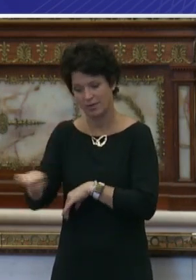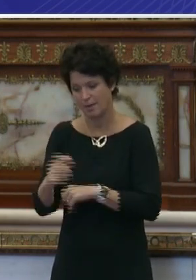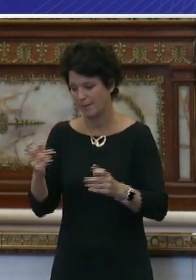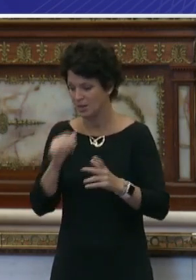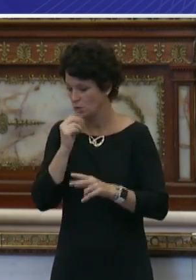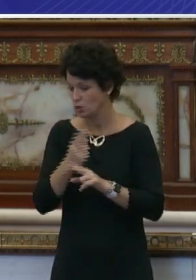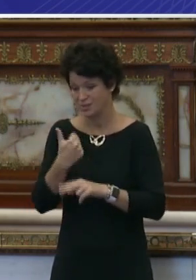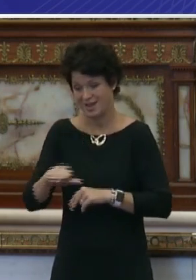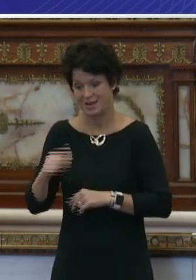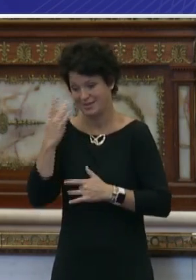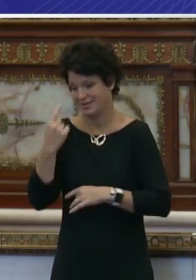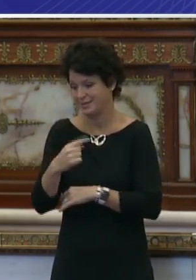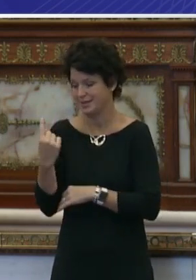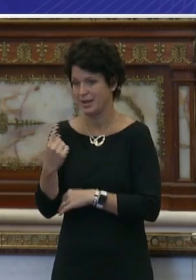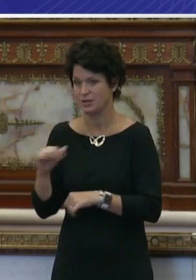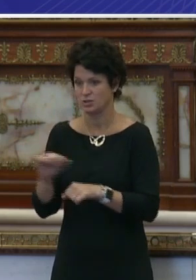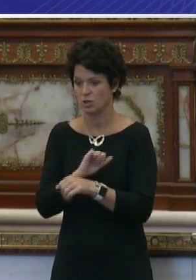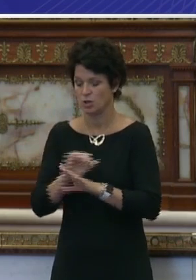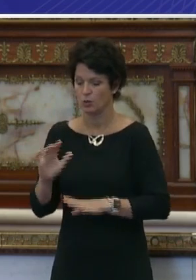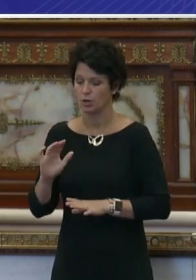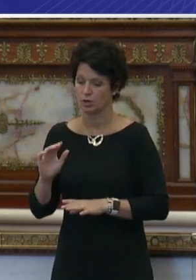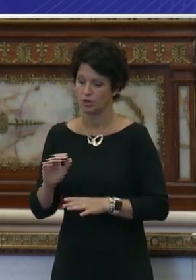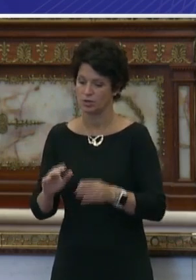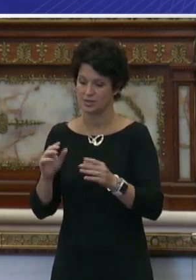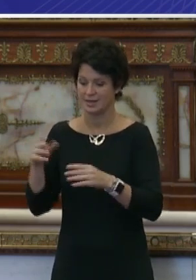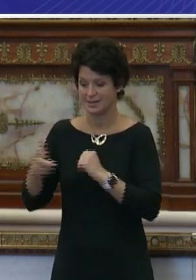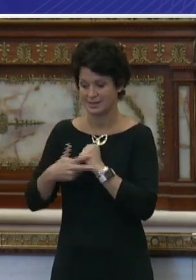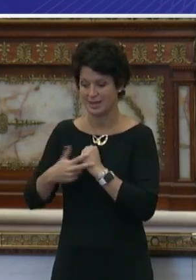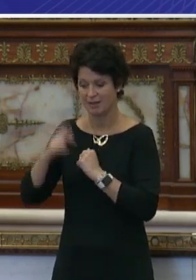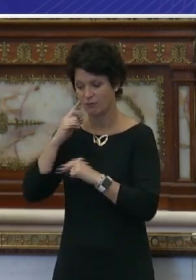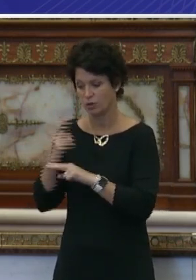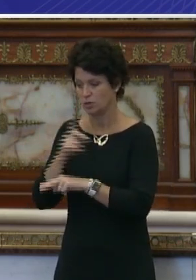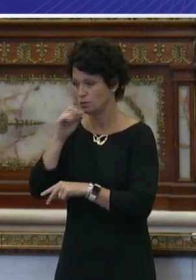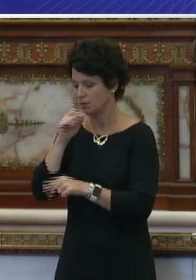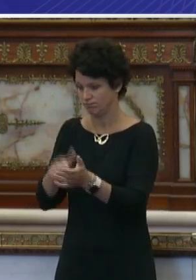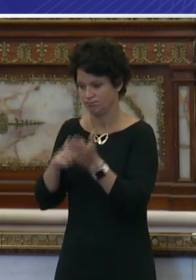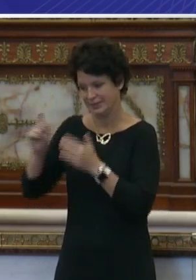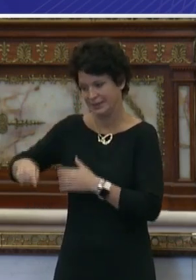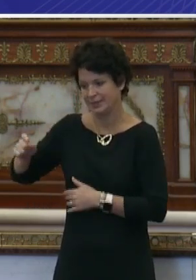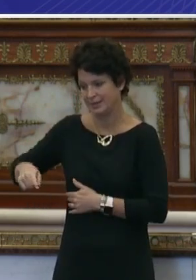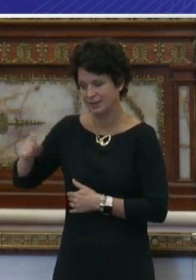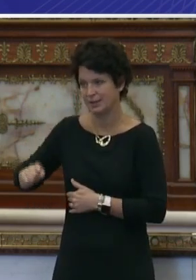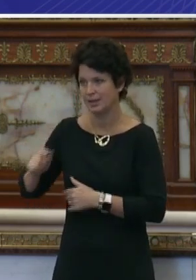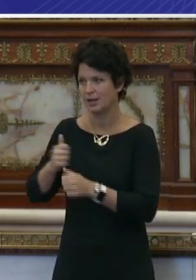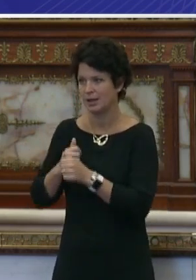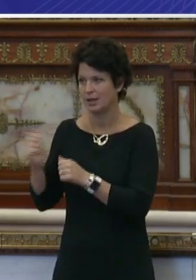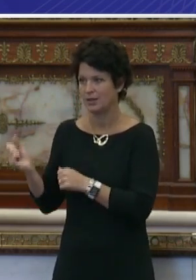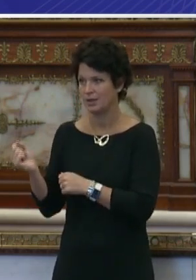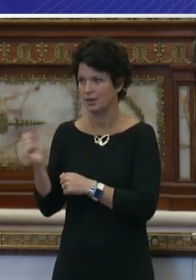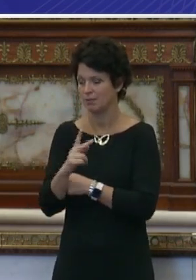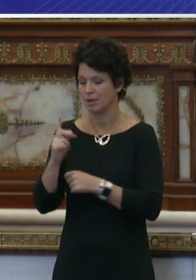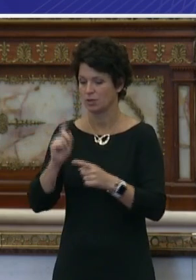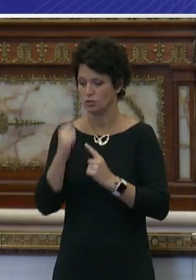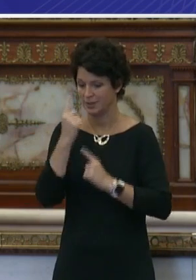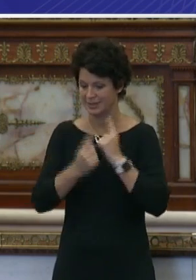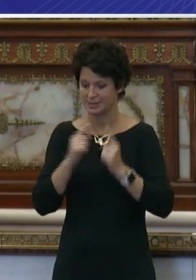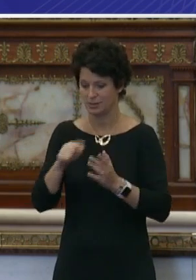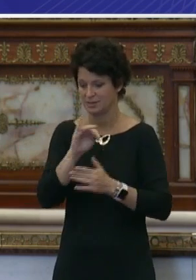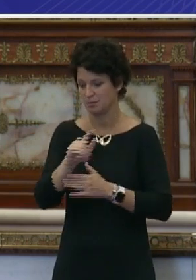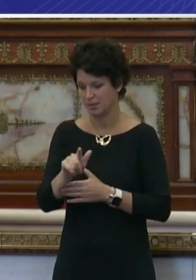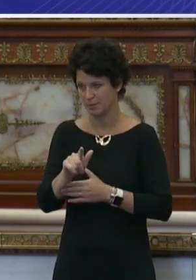don't use any at all. The workers save their paid sick days for use when truly necessary, an important fact to remember when considering this